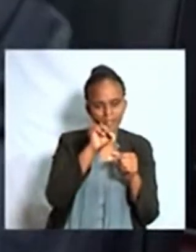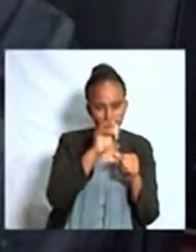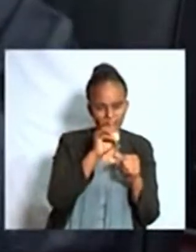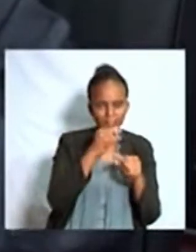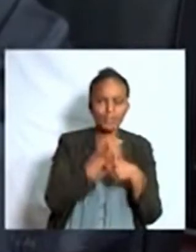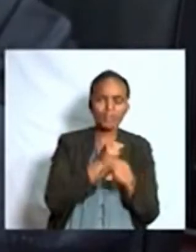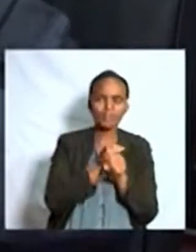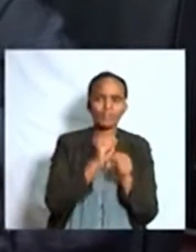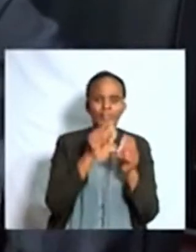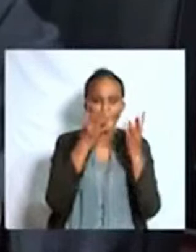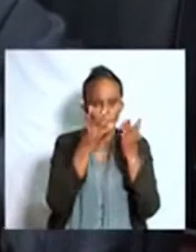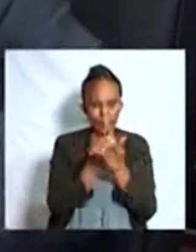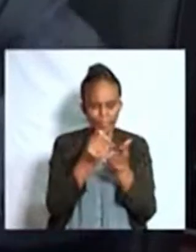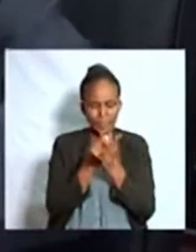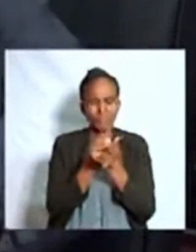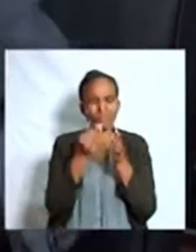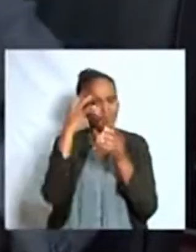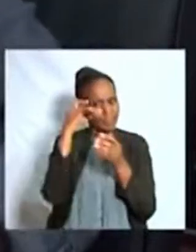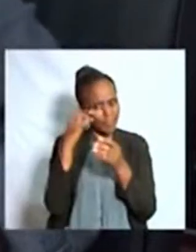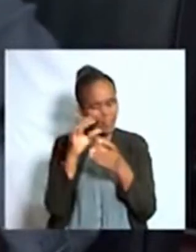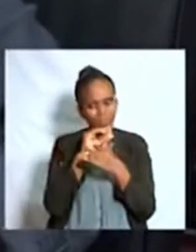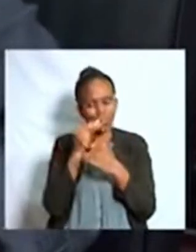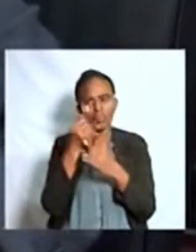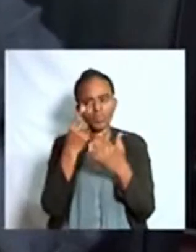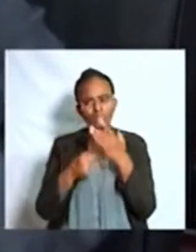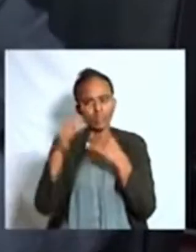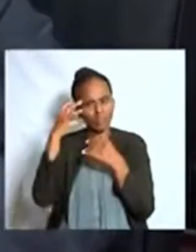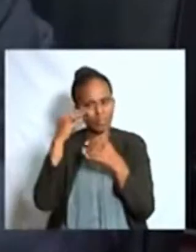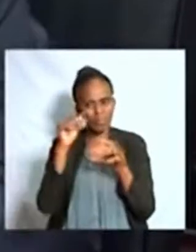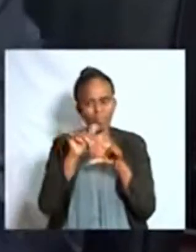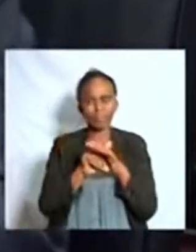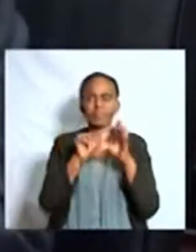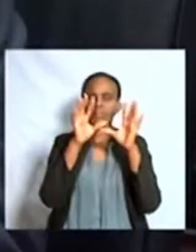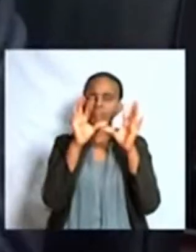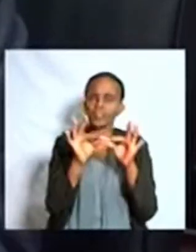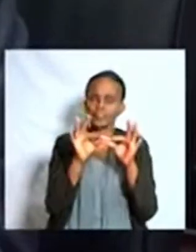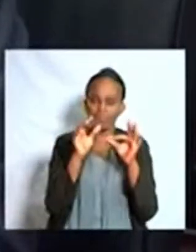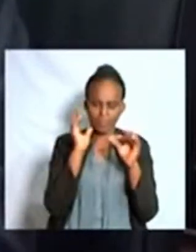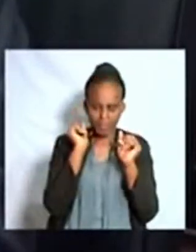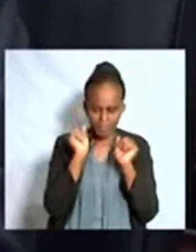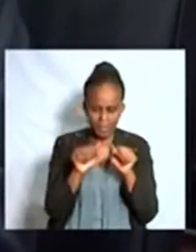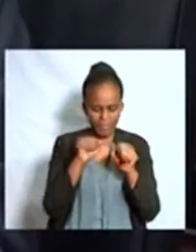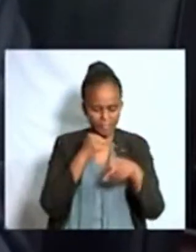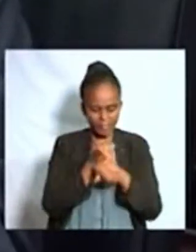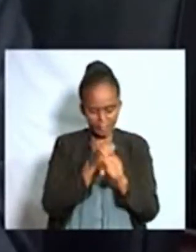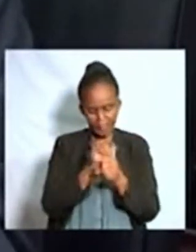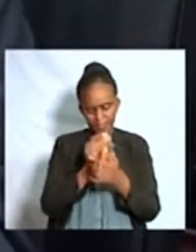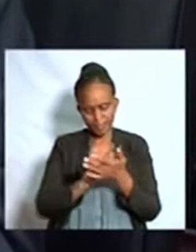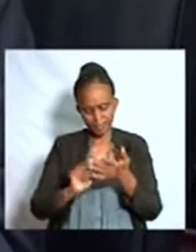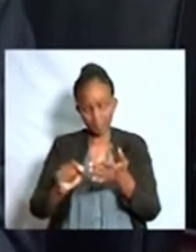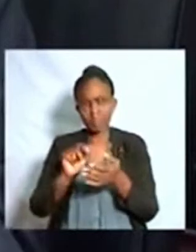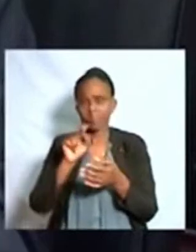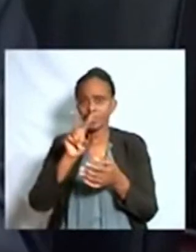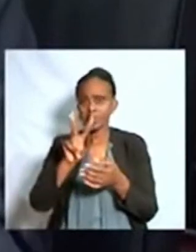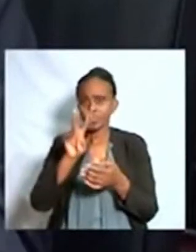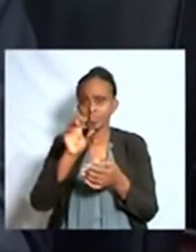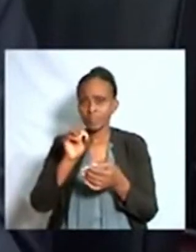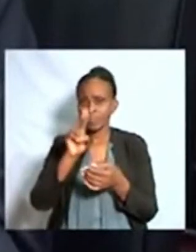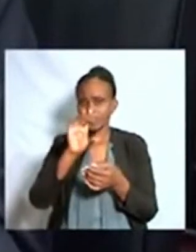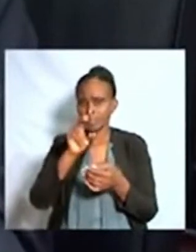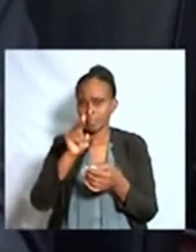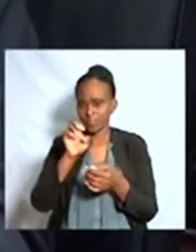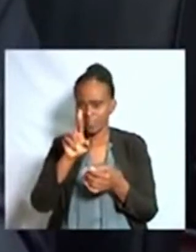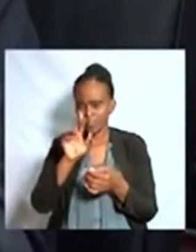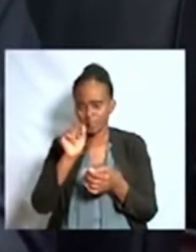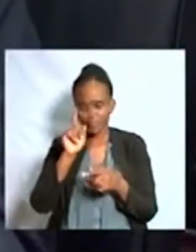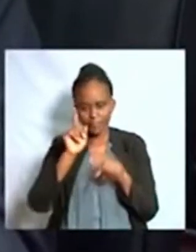the accounts clerical officers or whichever officers in the accounts will do a voucher. And that voucher cannot go to the town